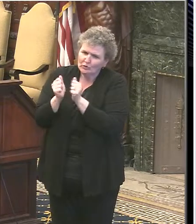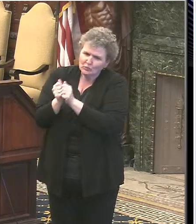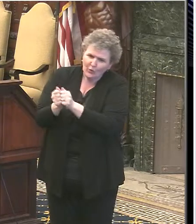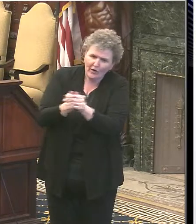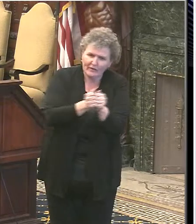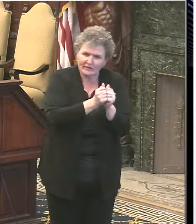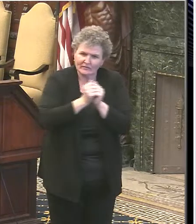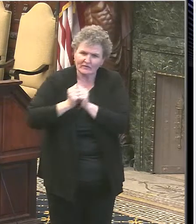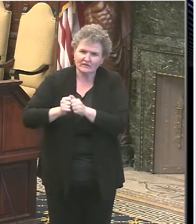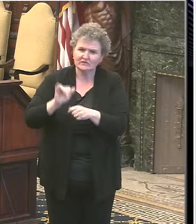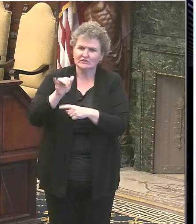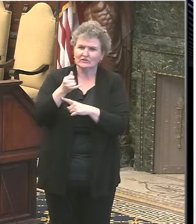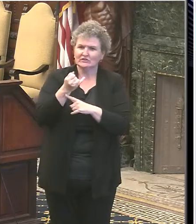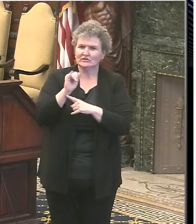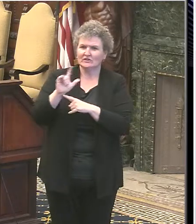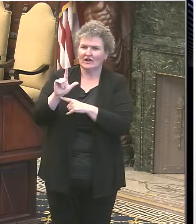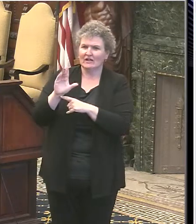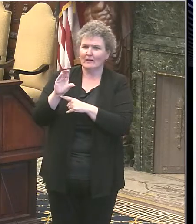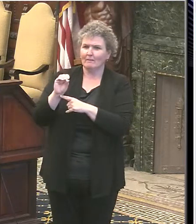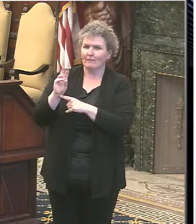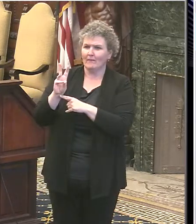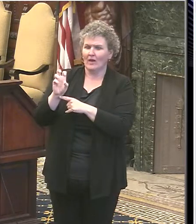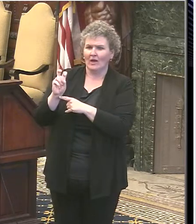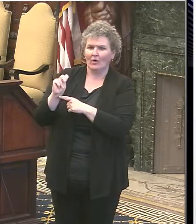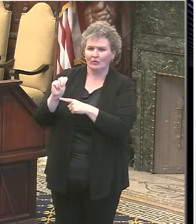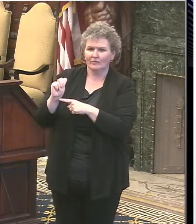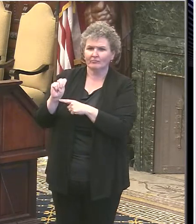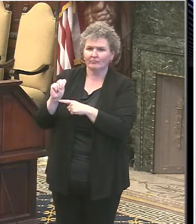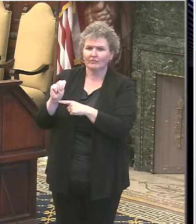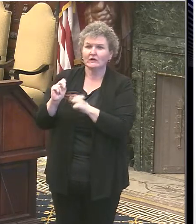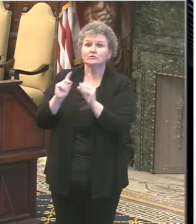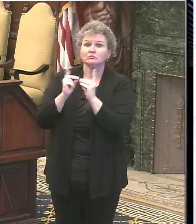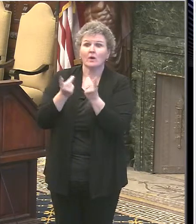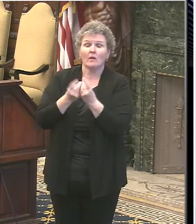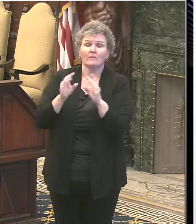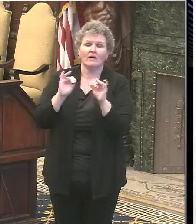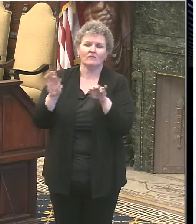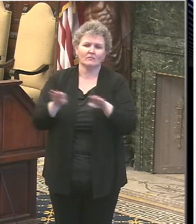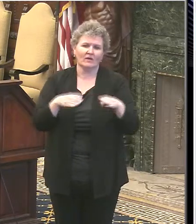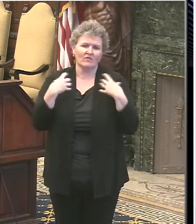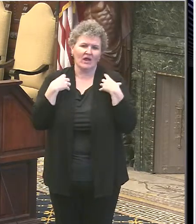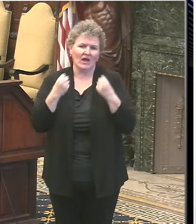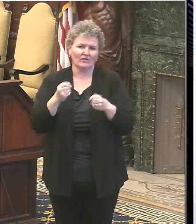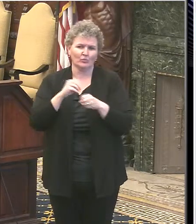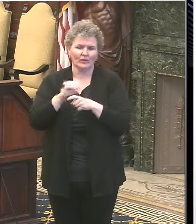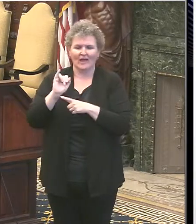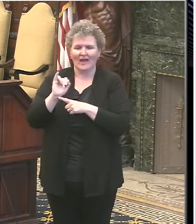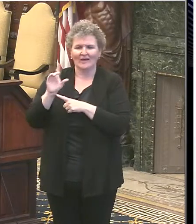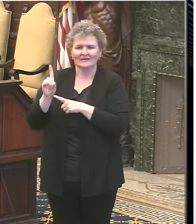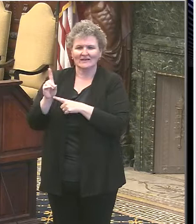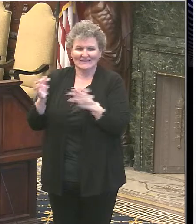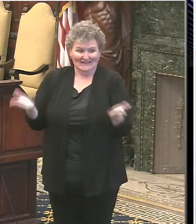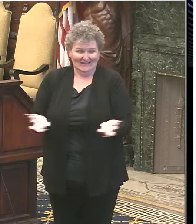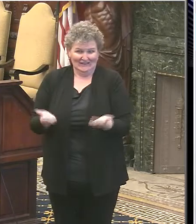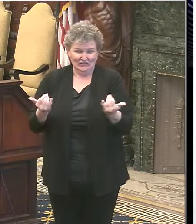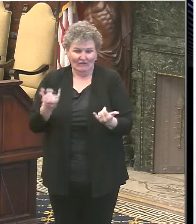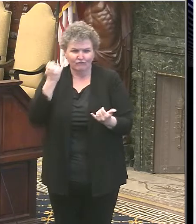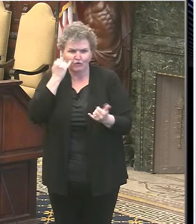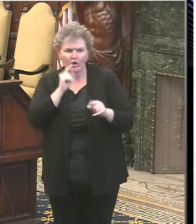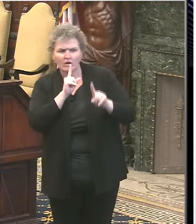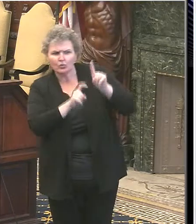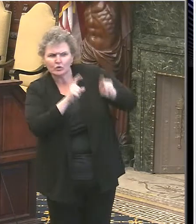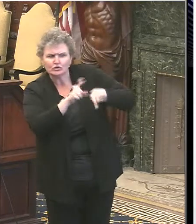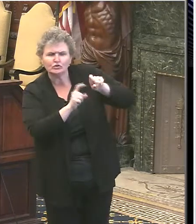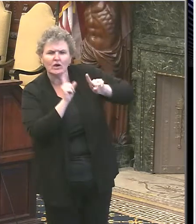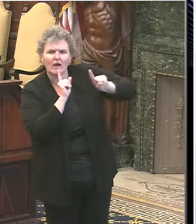Bowen, Acting Commissioner, Department of Behavioral Health and Intellectual Disability Services, for any questions from the press on this important